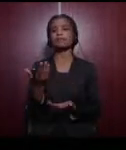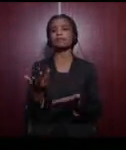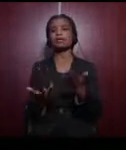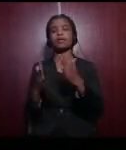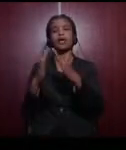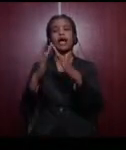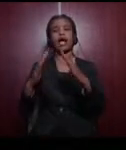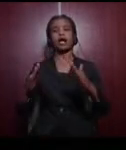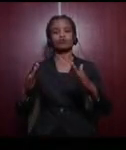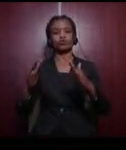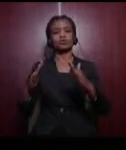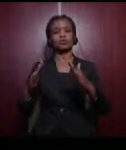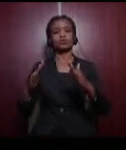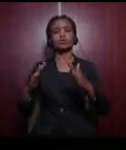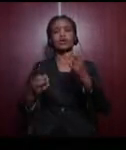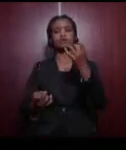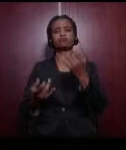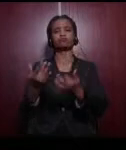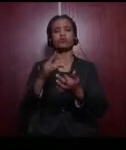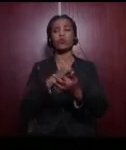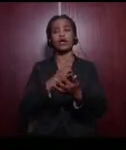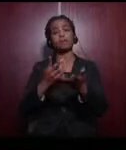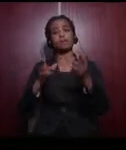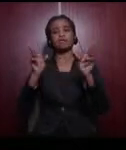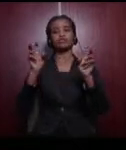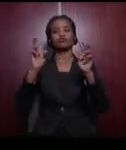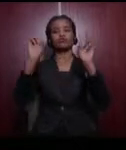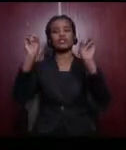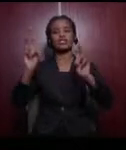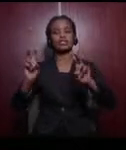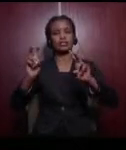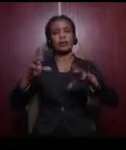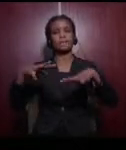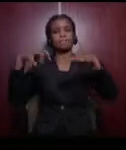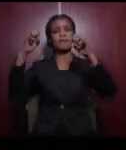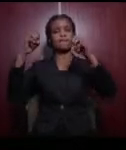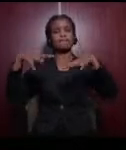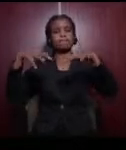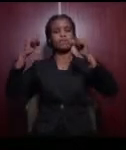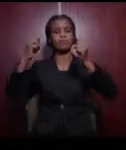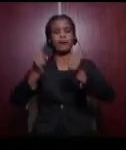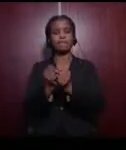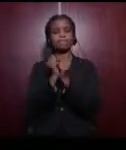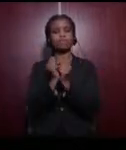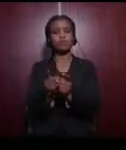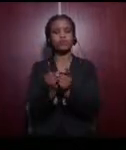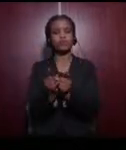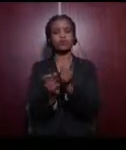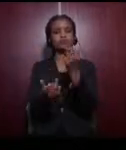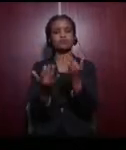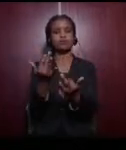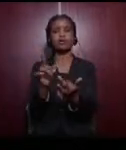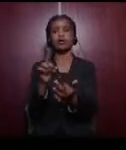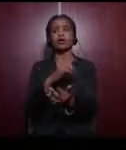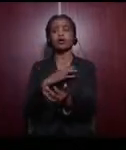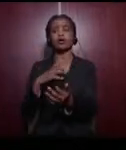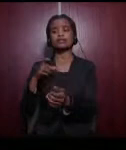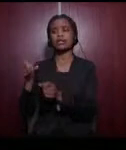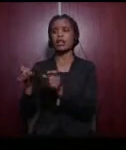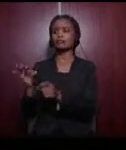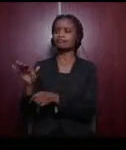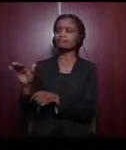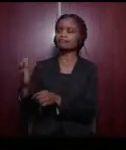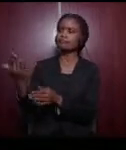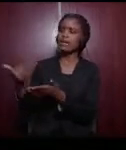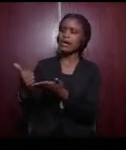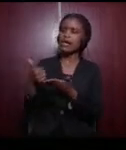re lata di councillor re batla ho thusa ka tsona di disaster what tsa lona, but a re ke re thuso. Re kopa